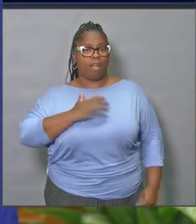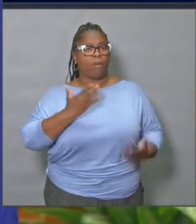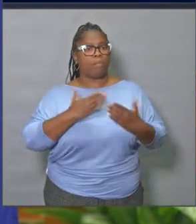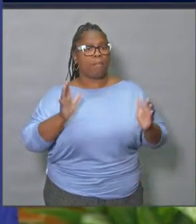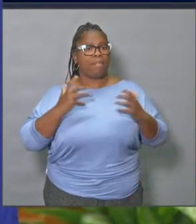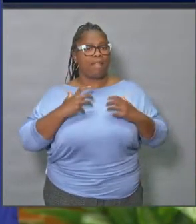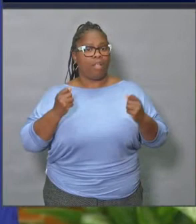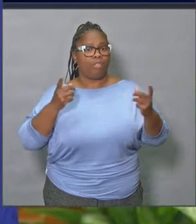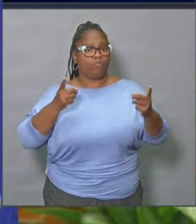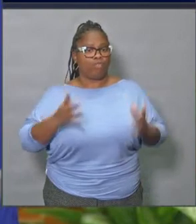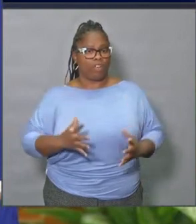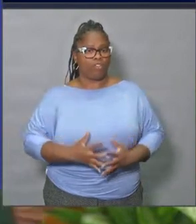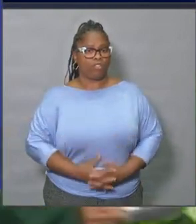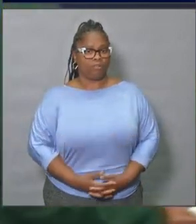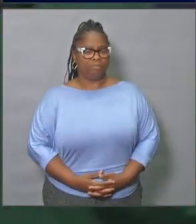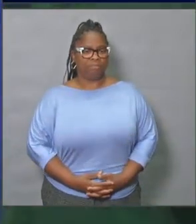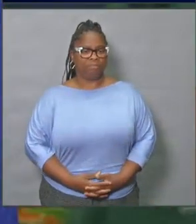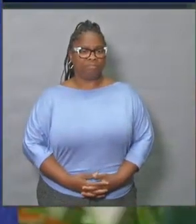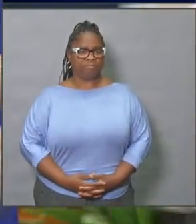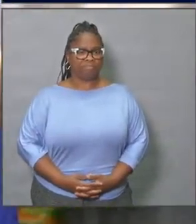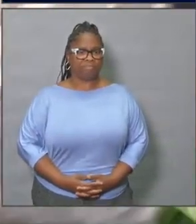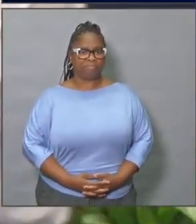Director.